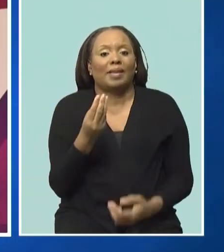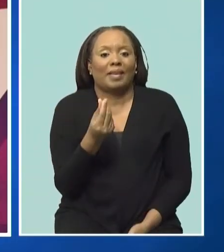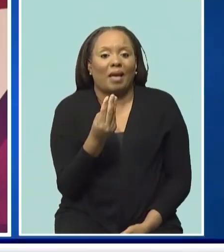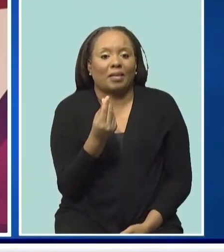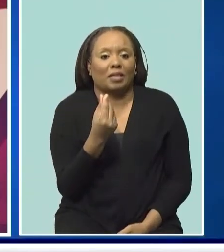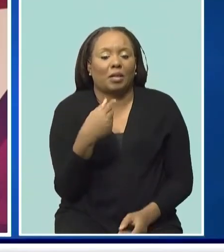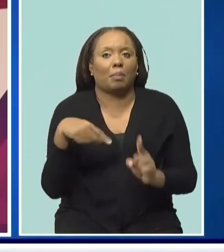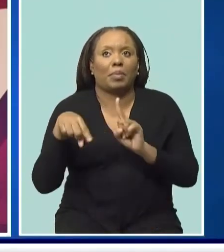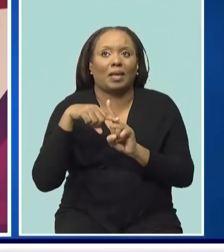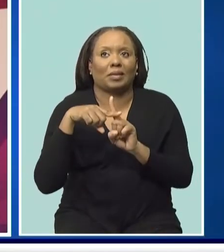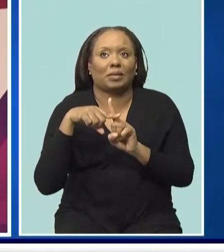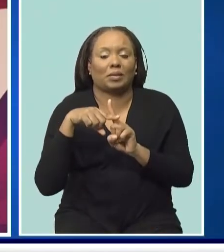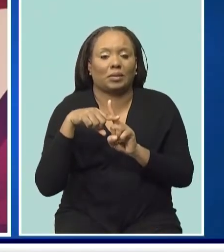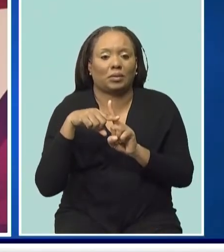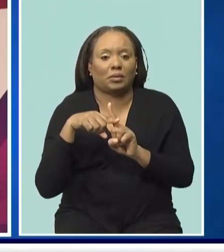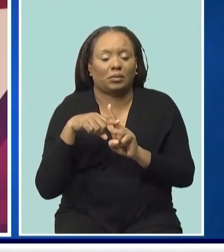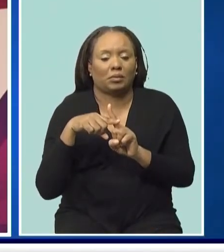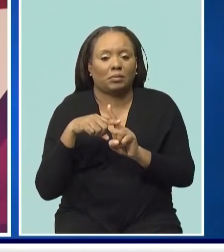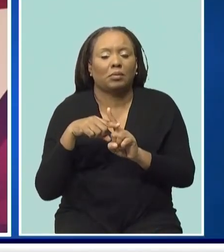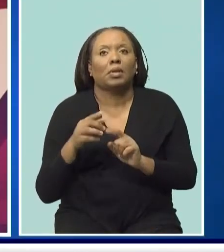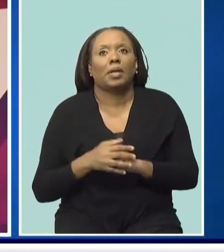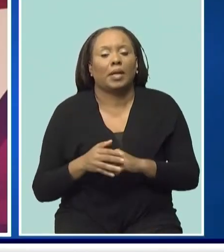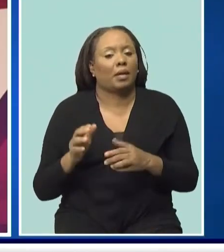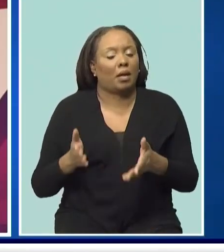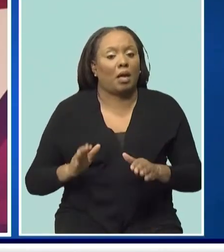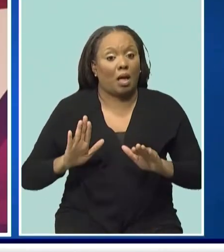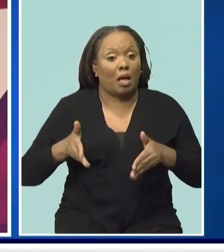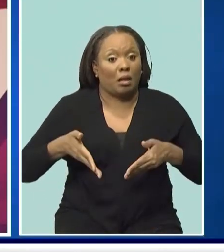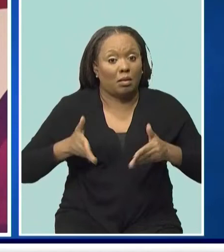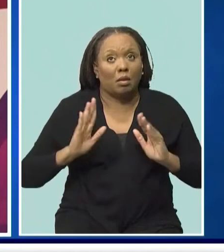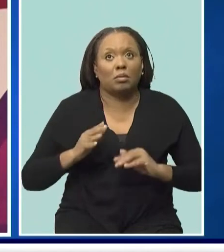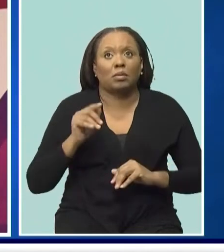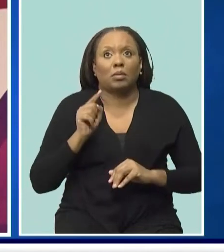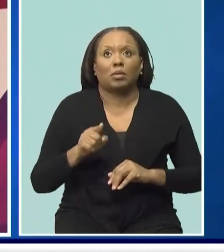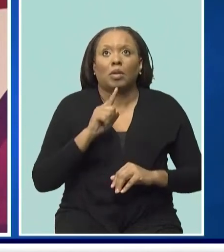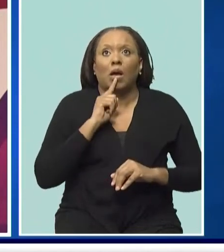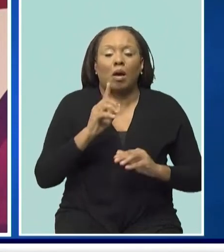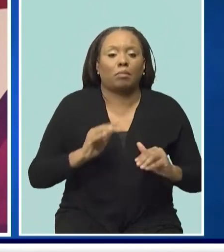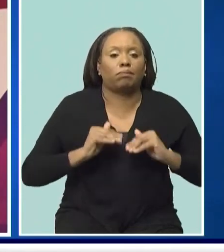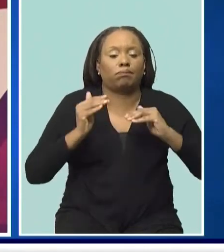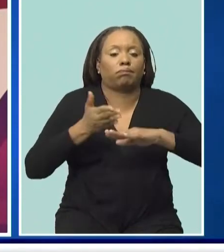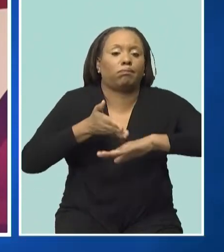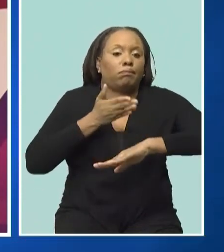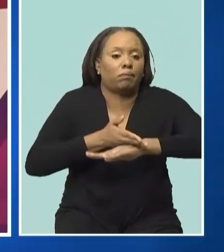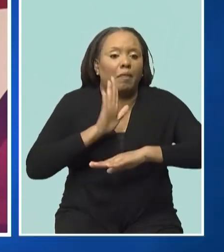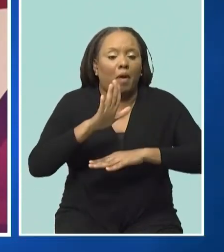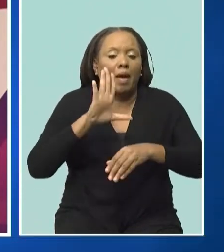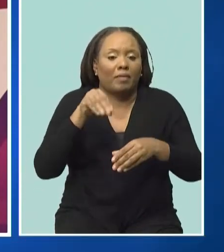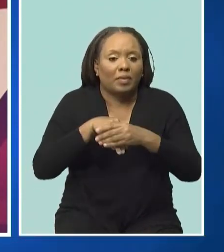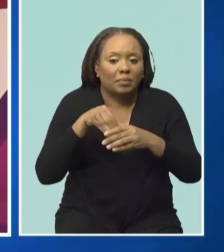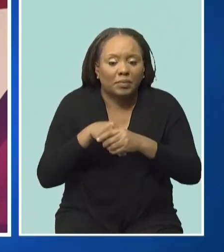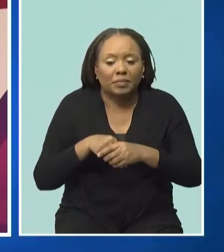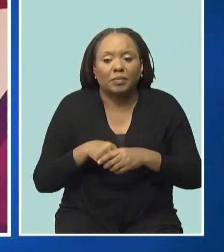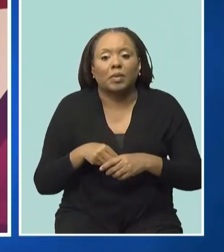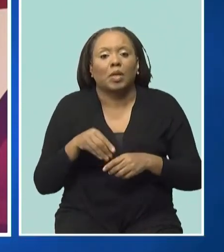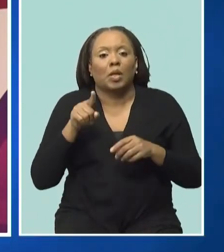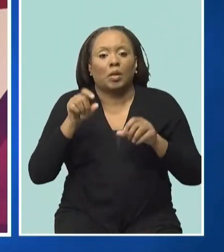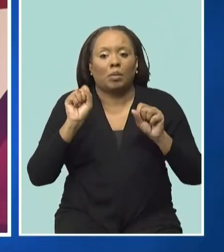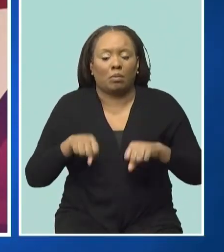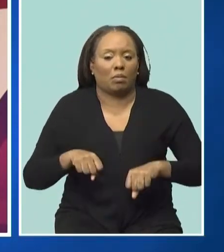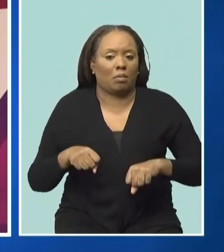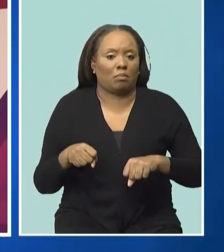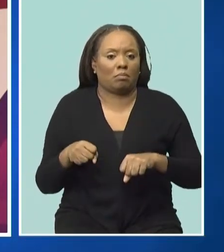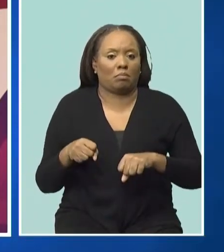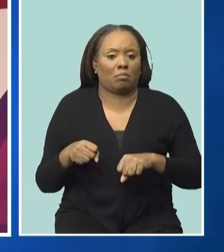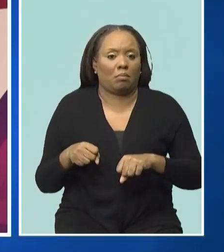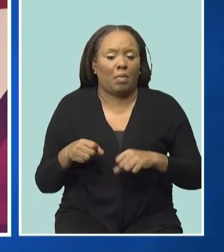game changer. You know, it allows you to level up on your investment and basically have access to increased debt